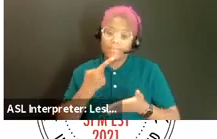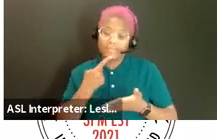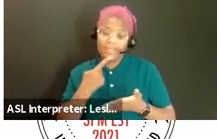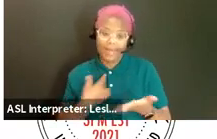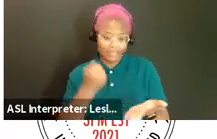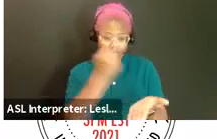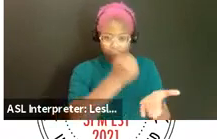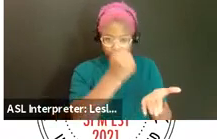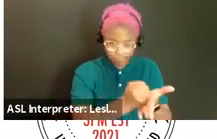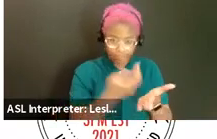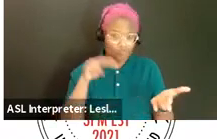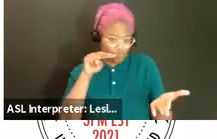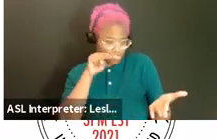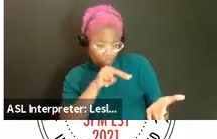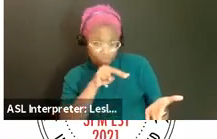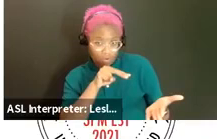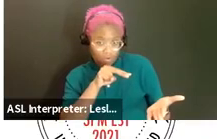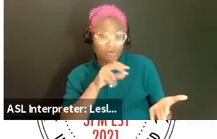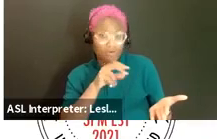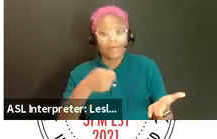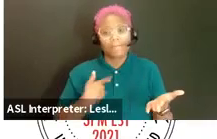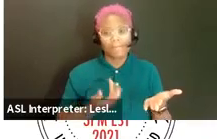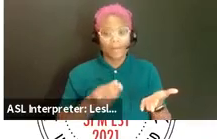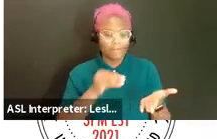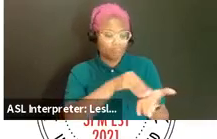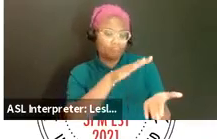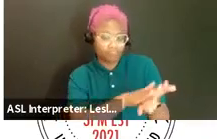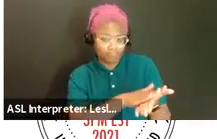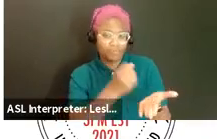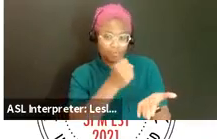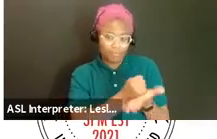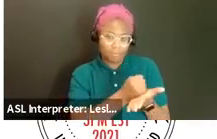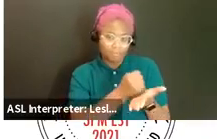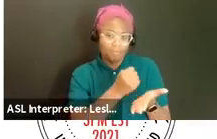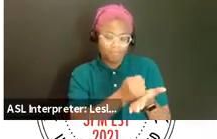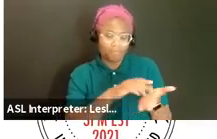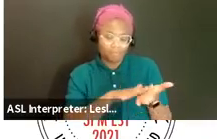an NIE at the same time, it may be noted in the passport in the foil.